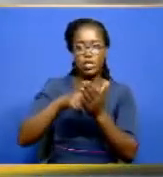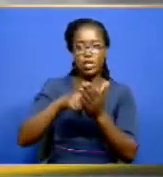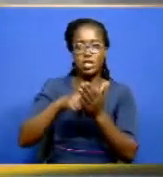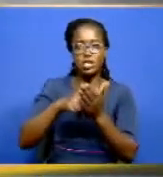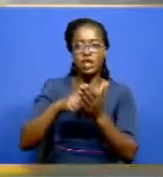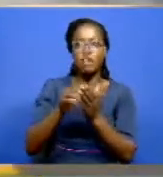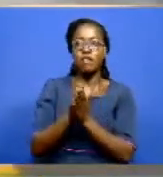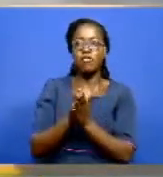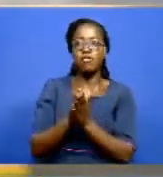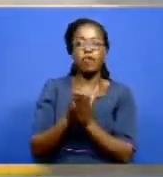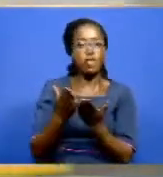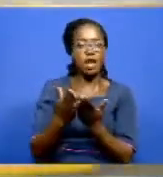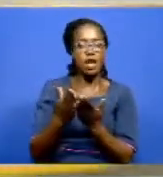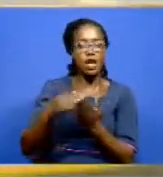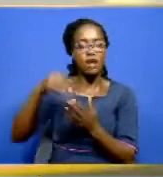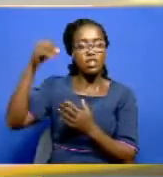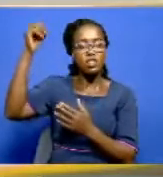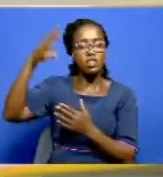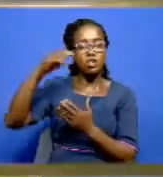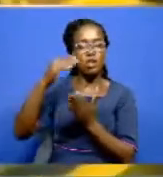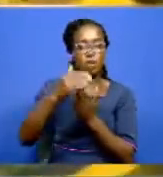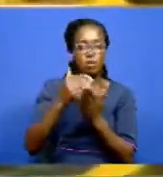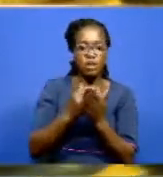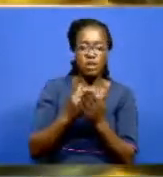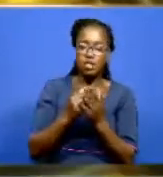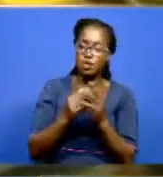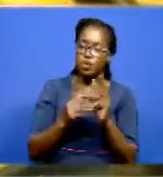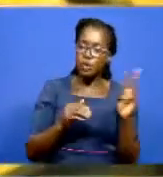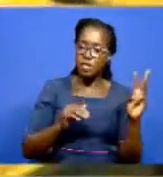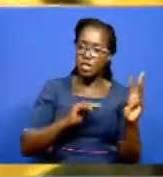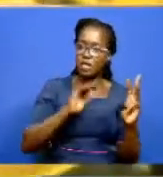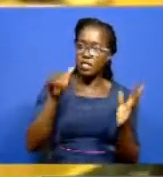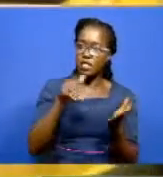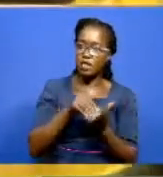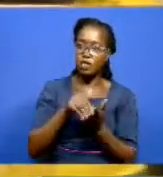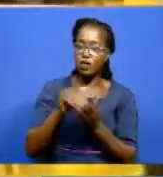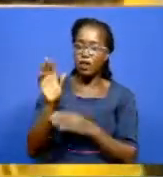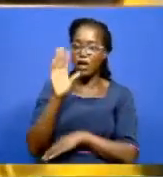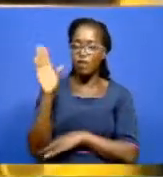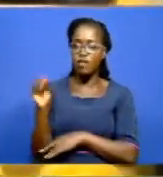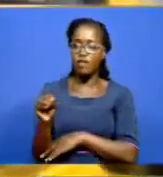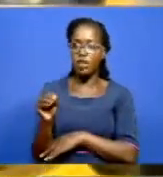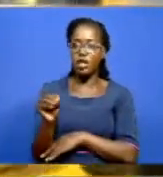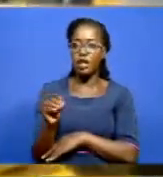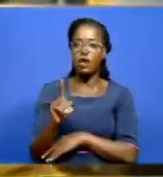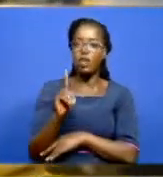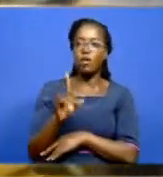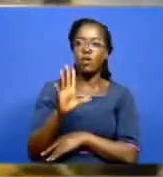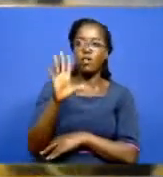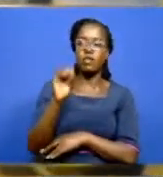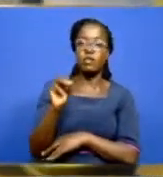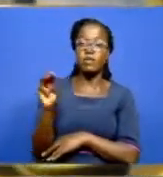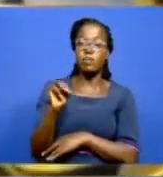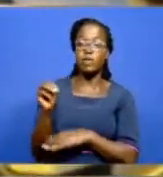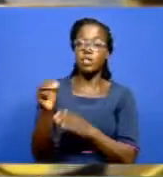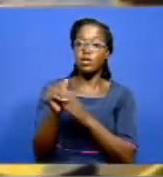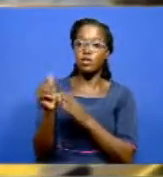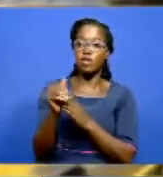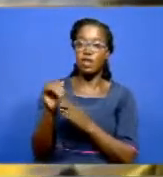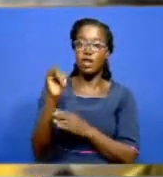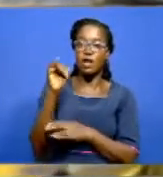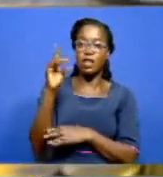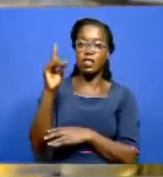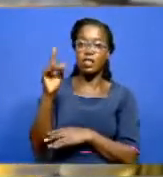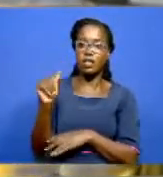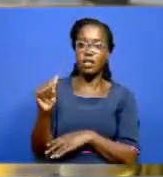stand-alone solar products in Western and Central Africa. This complements the $150 million of IDA